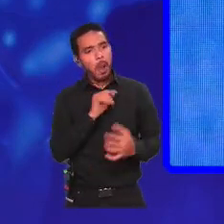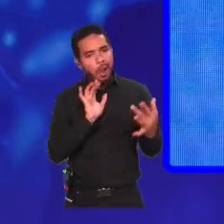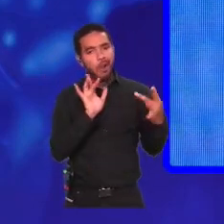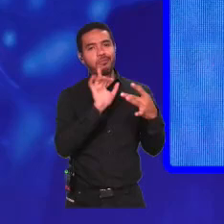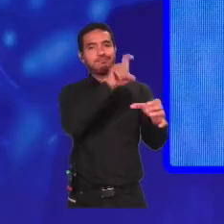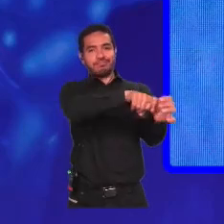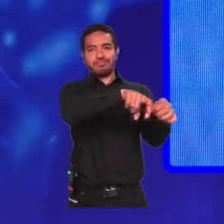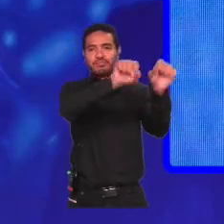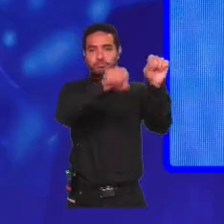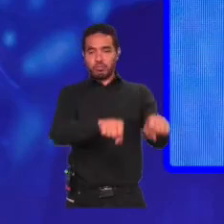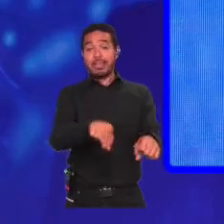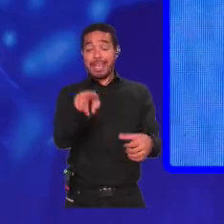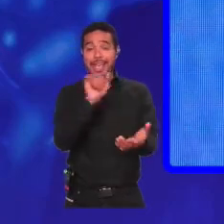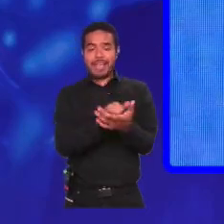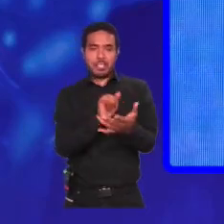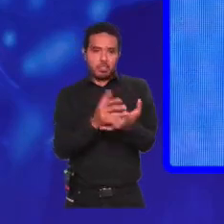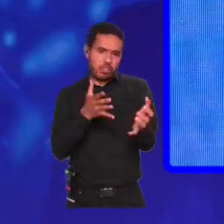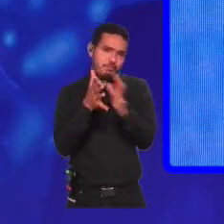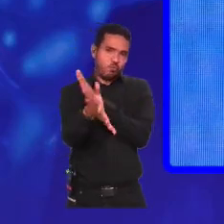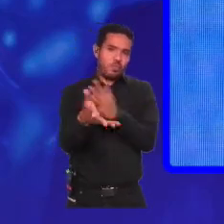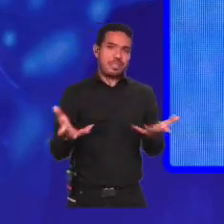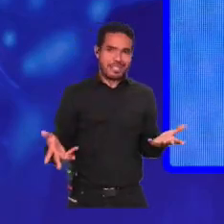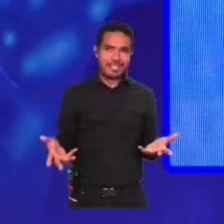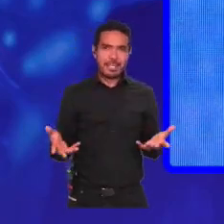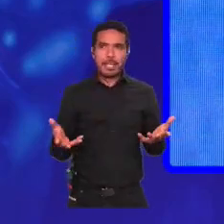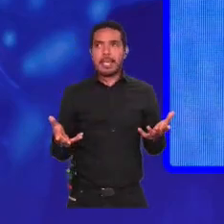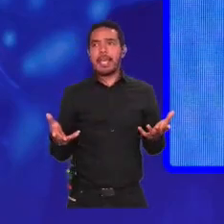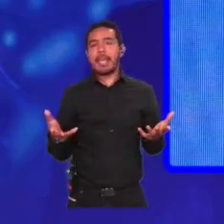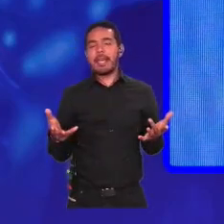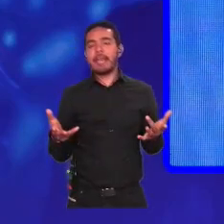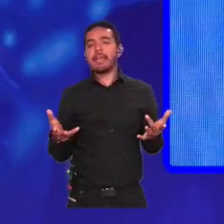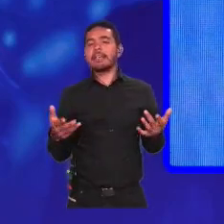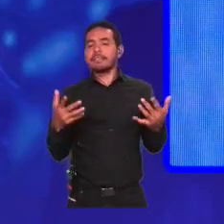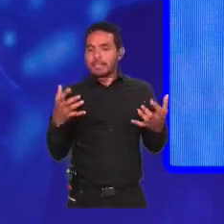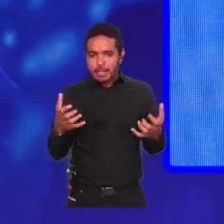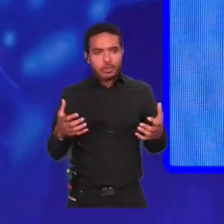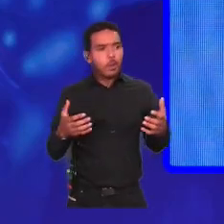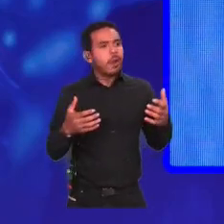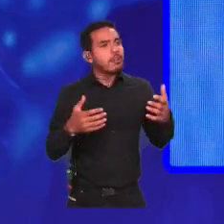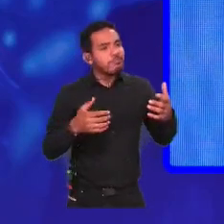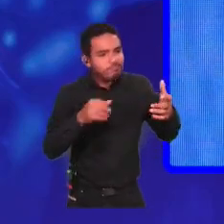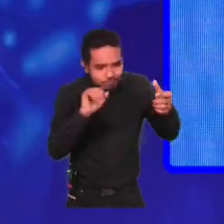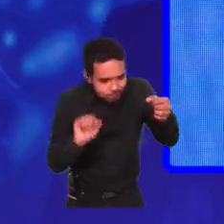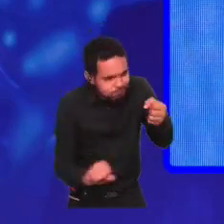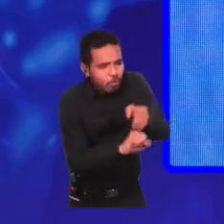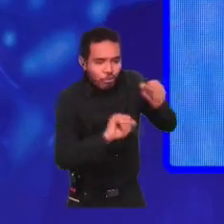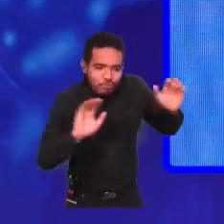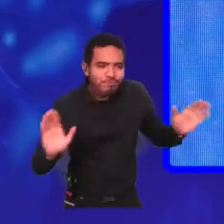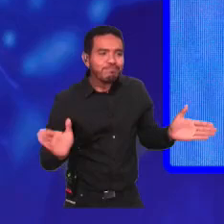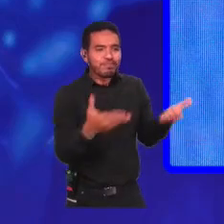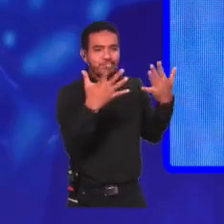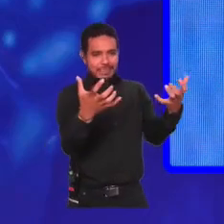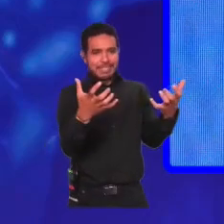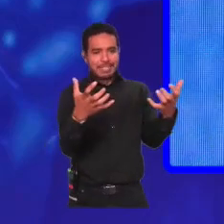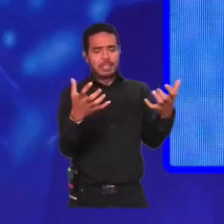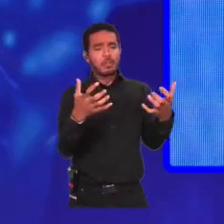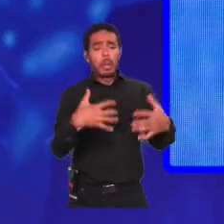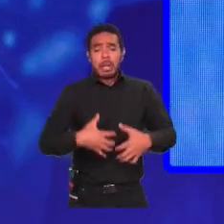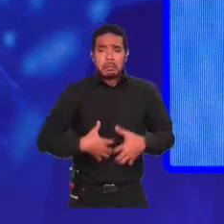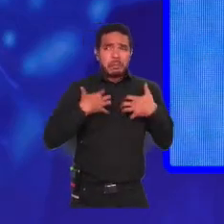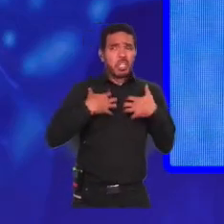like, they mentioned, or Carlo mentioned, we want to level you up. We want to have that partnership. So don't be afraid. A lot of